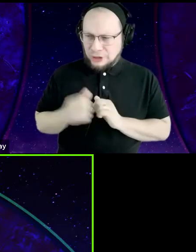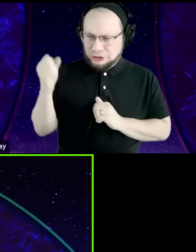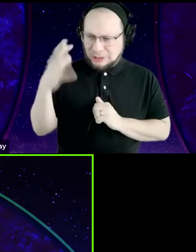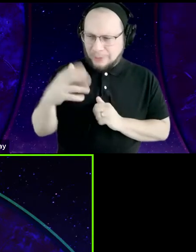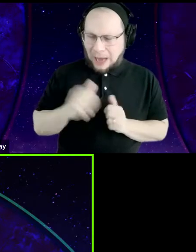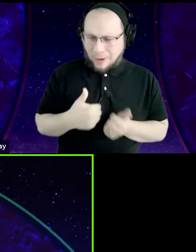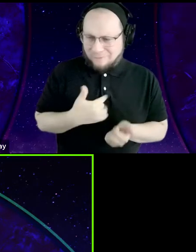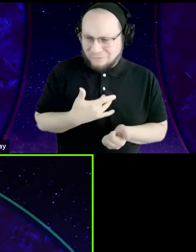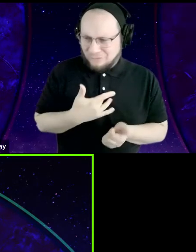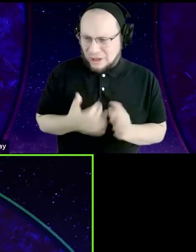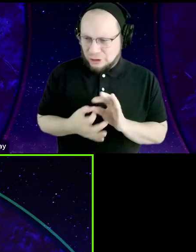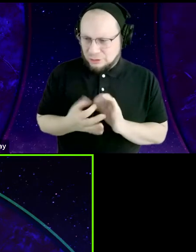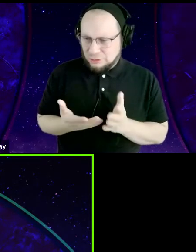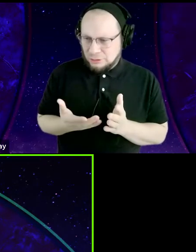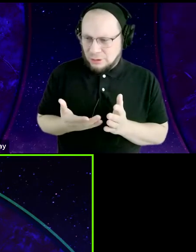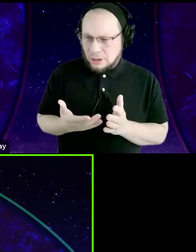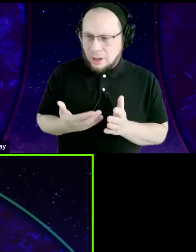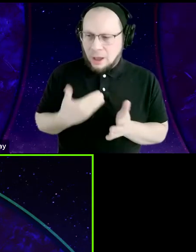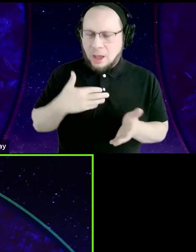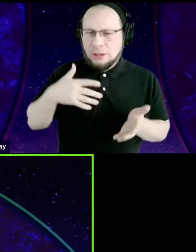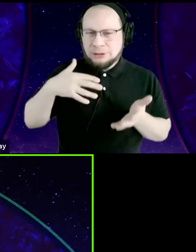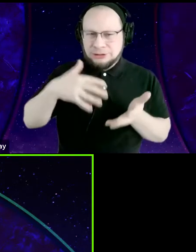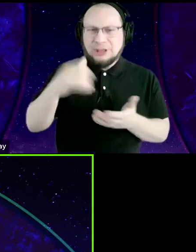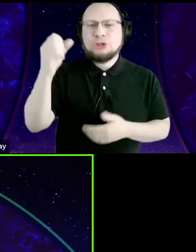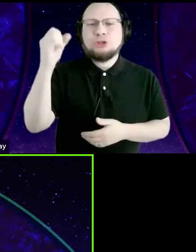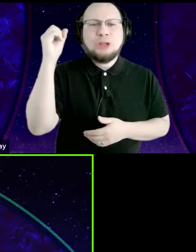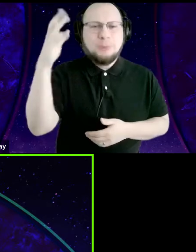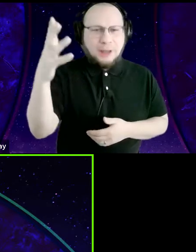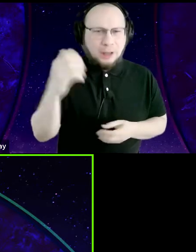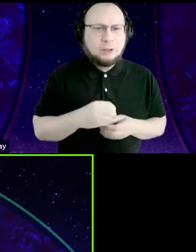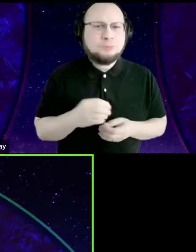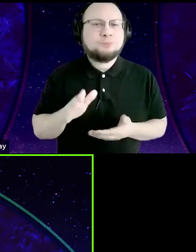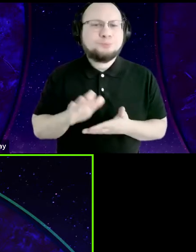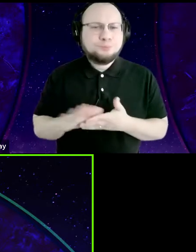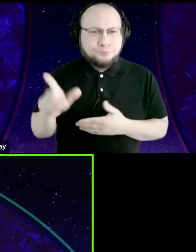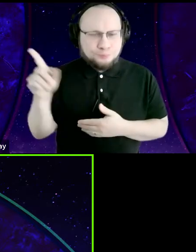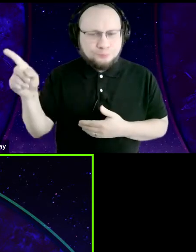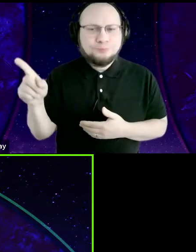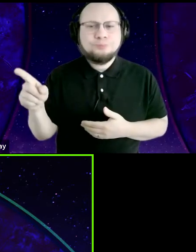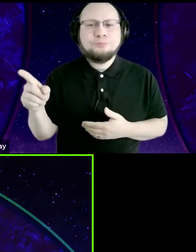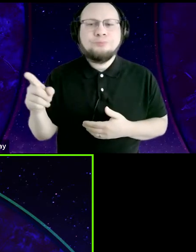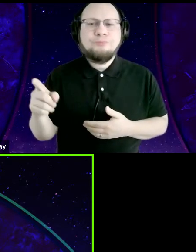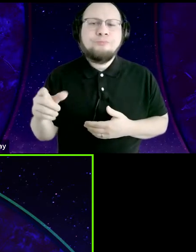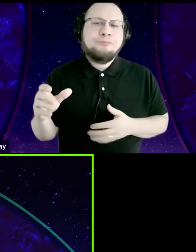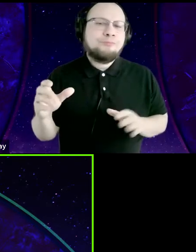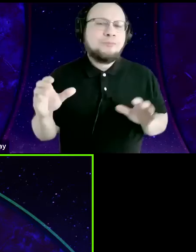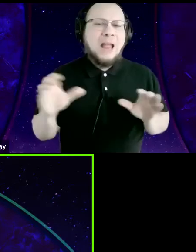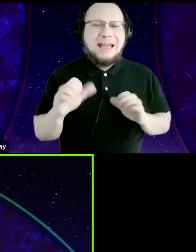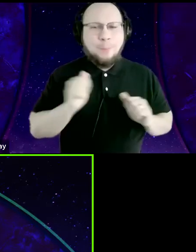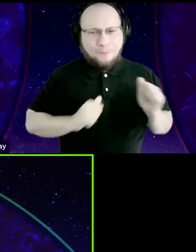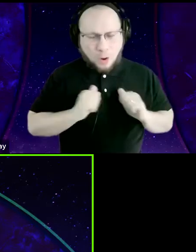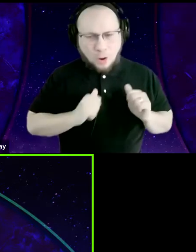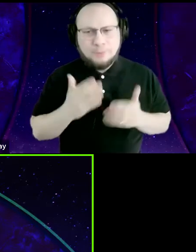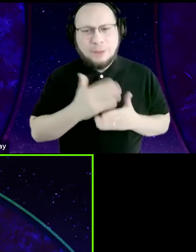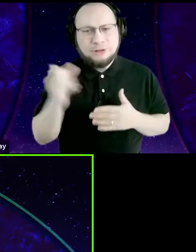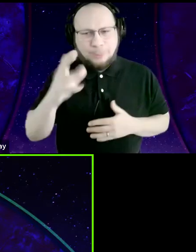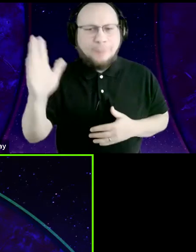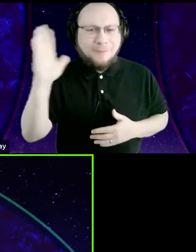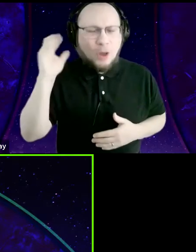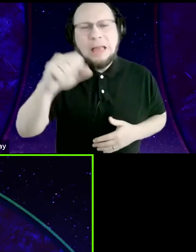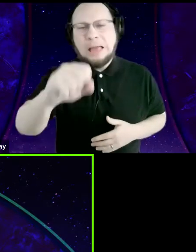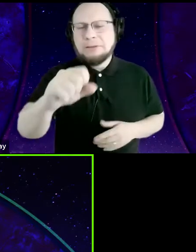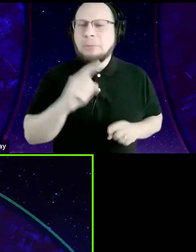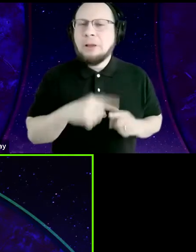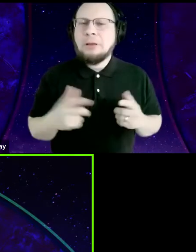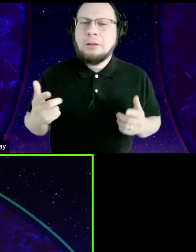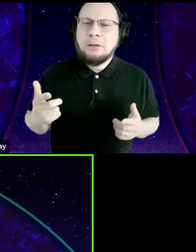I studied Shakespeare in the conservatory. I performed Sylvia and the Gentleman of Verona. I've performed Shakespeare before, but I don't